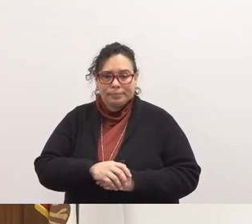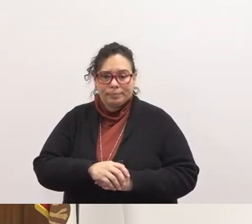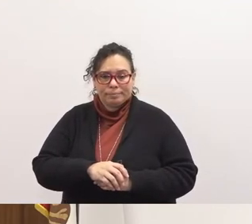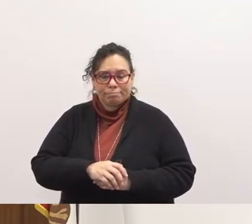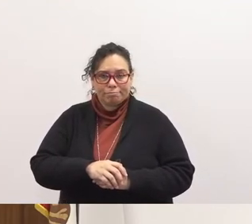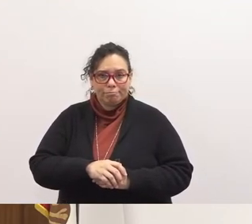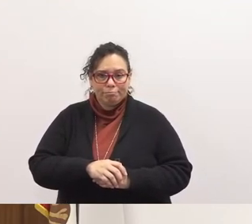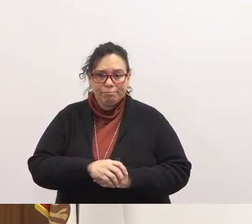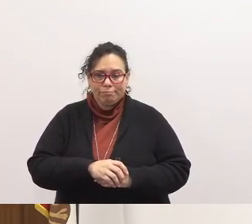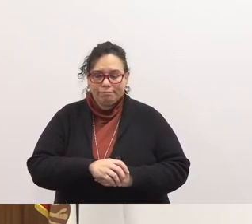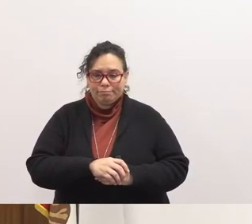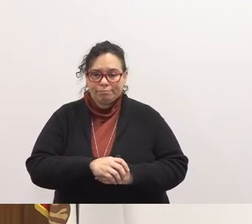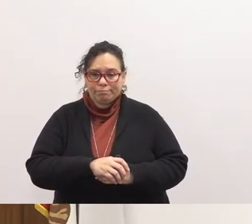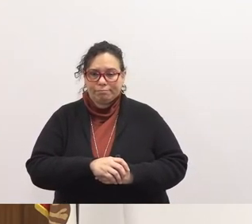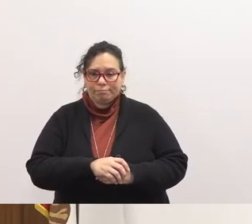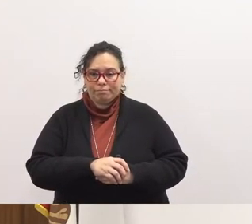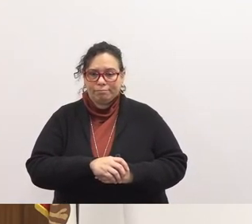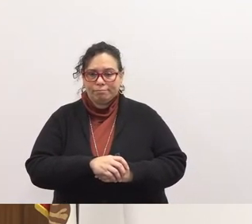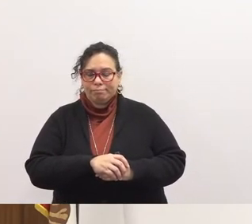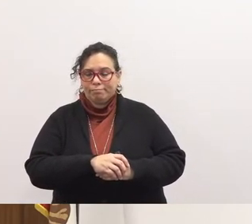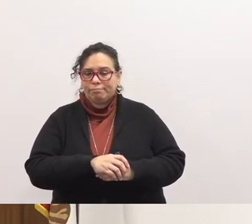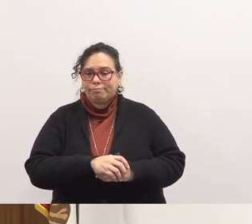Mimi.